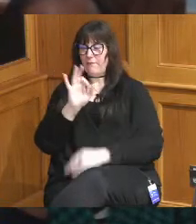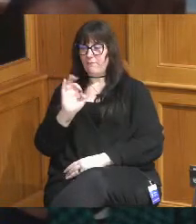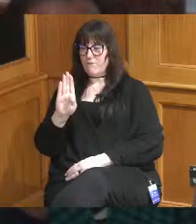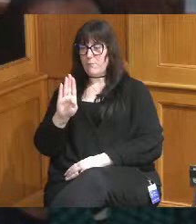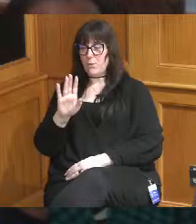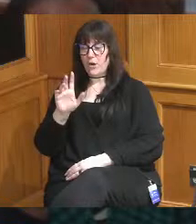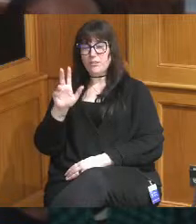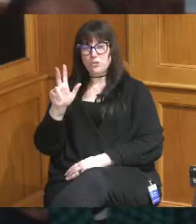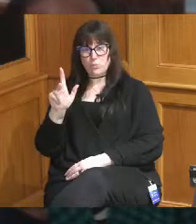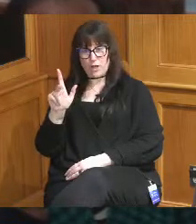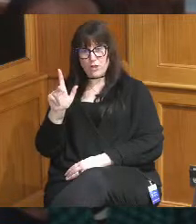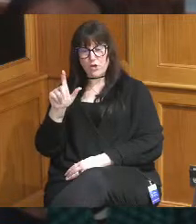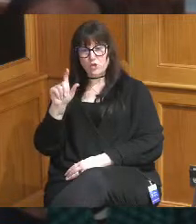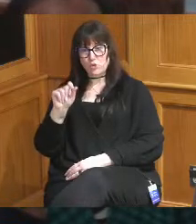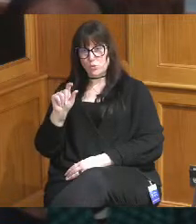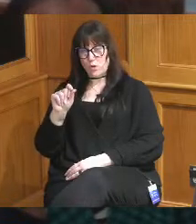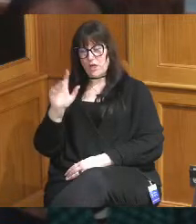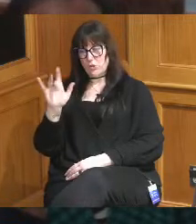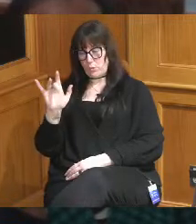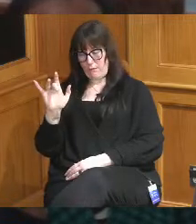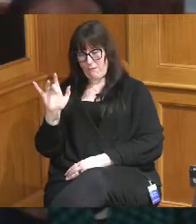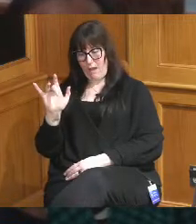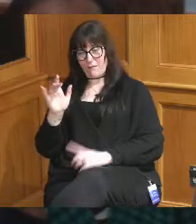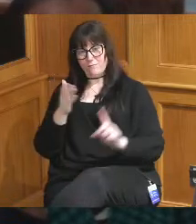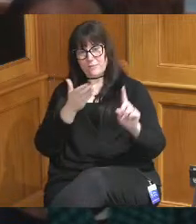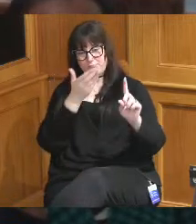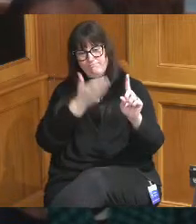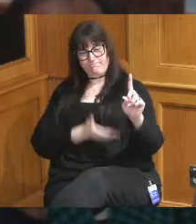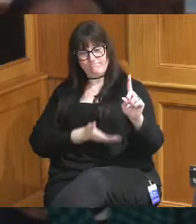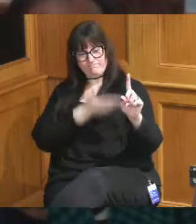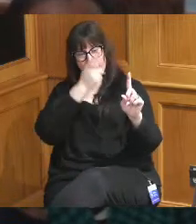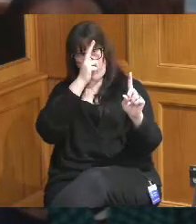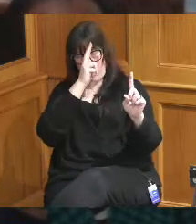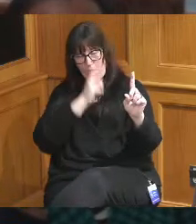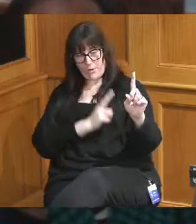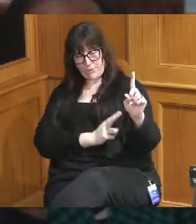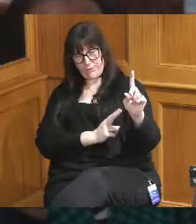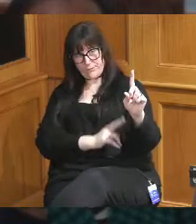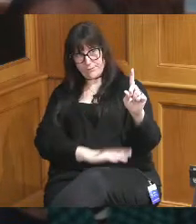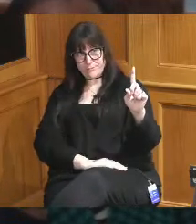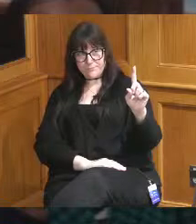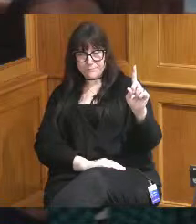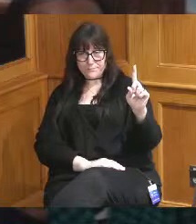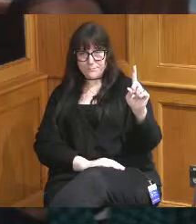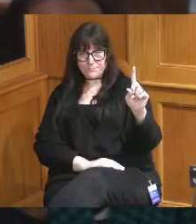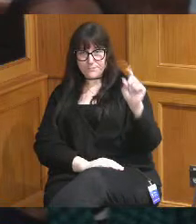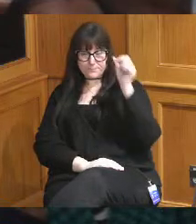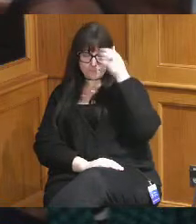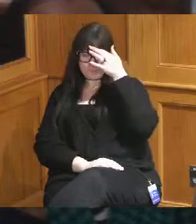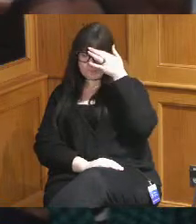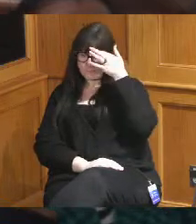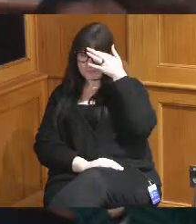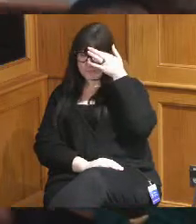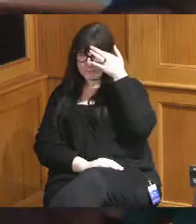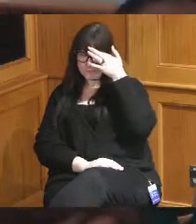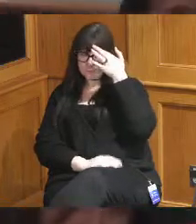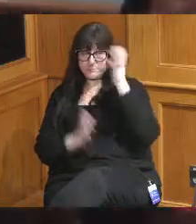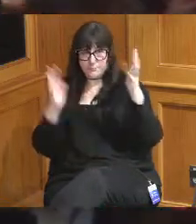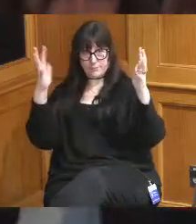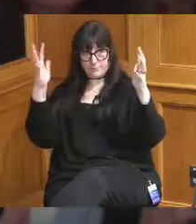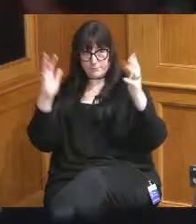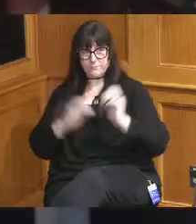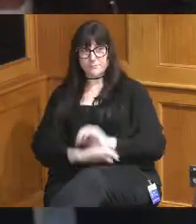February the 23rd, 2025, as Daryl Haley Day in all of Hamilton County.